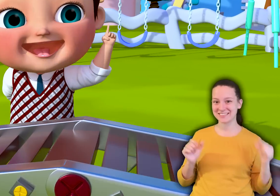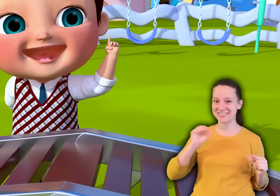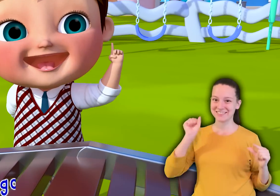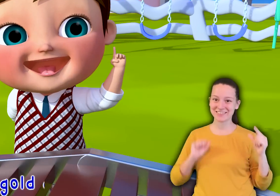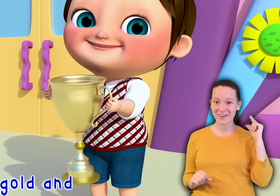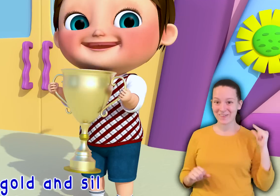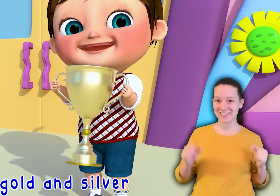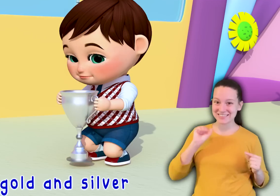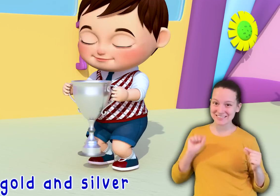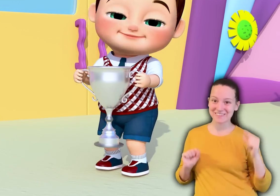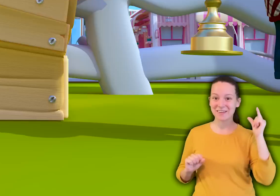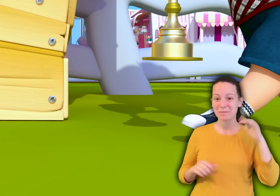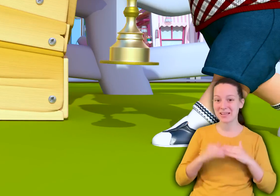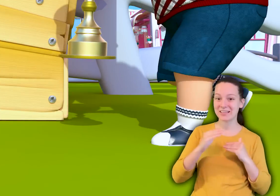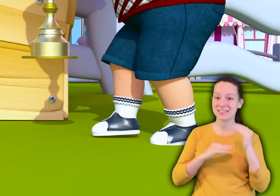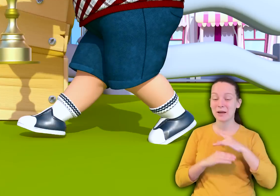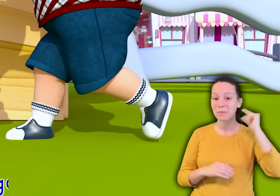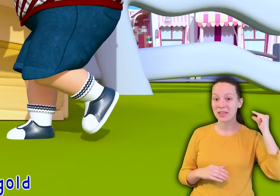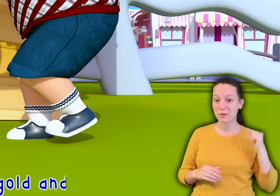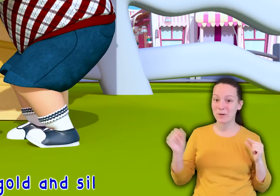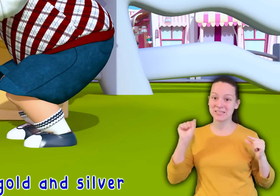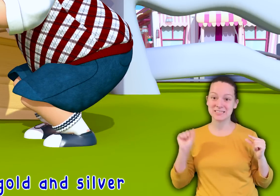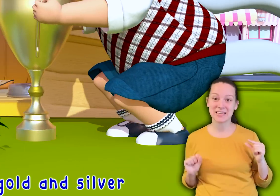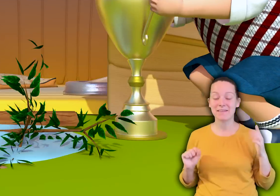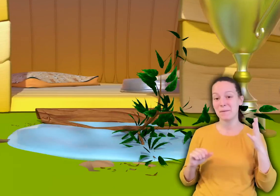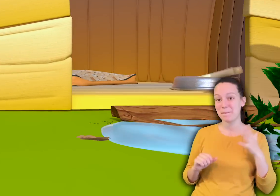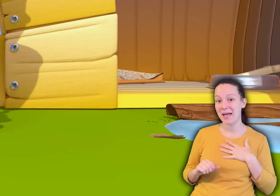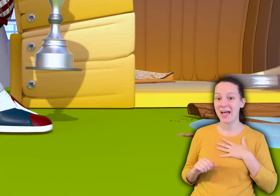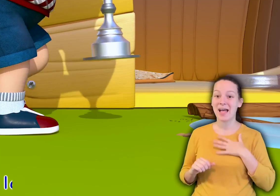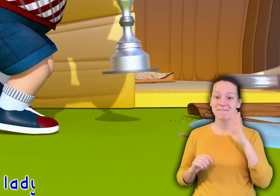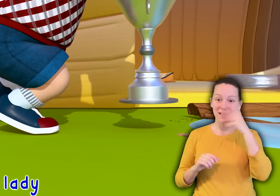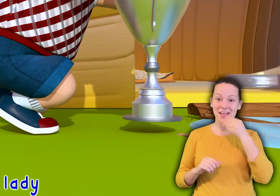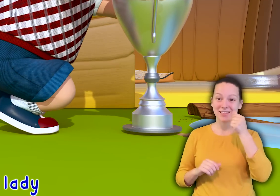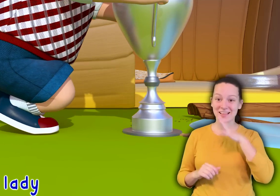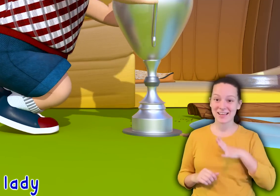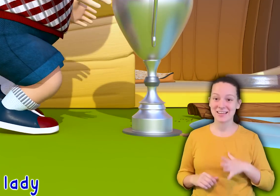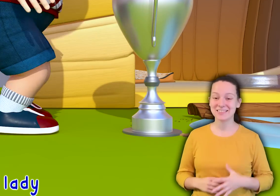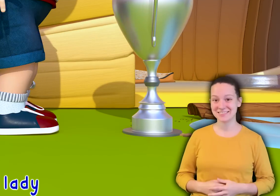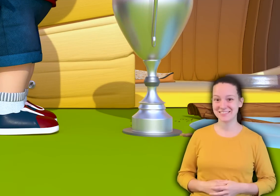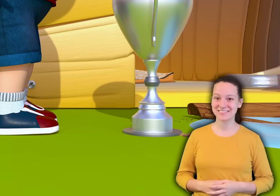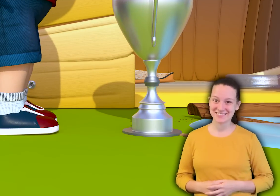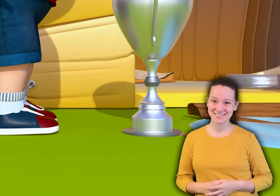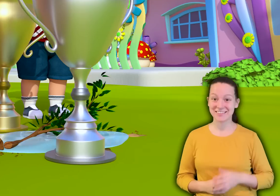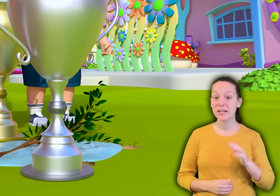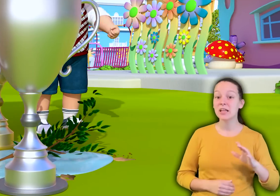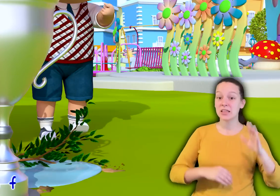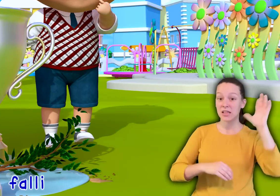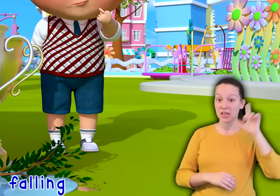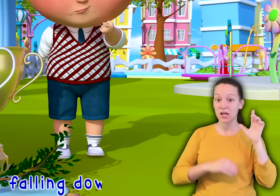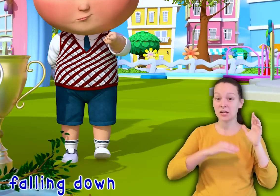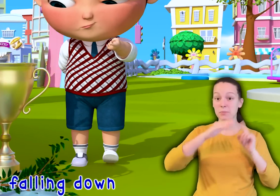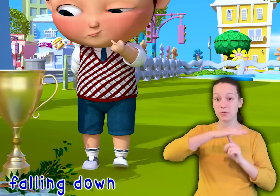gold and silver gold and silver build it up with gold and silver My Fair Lady London